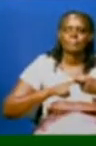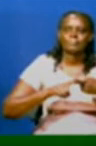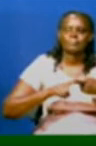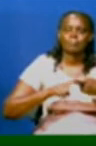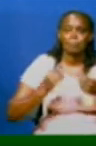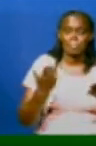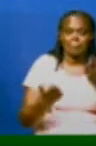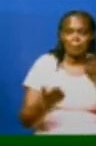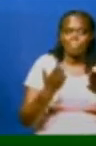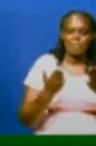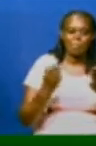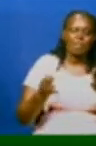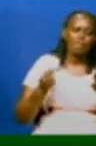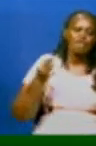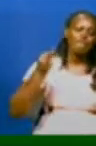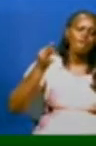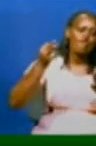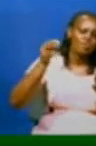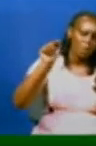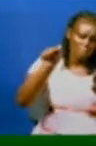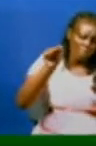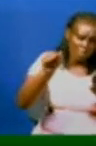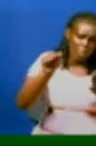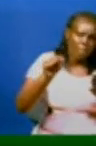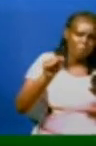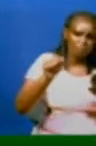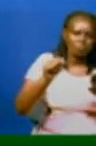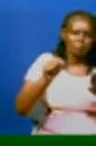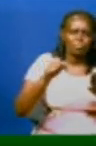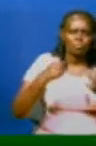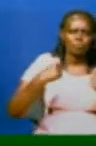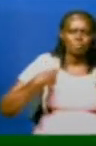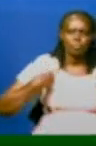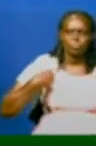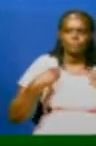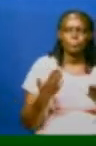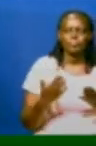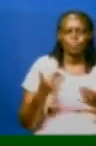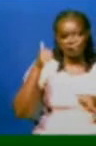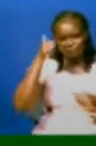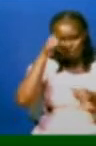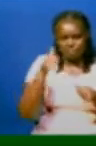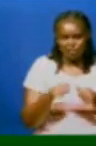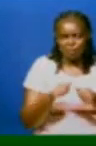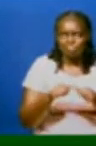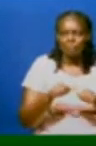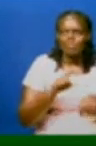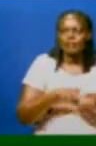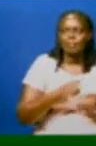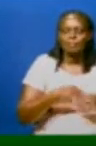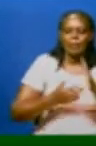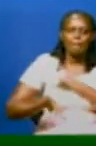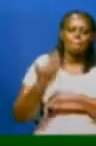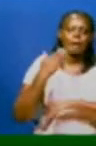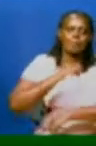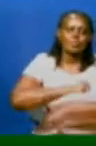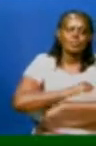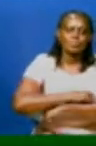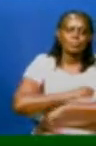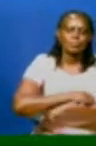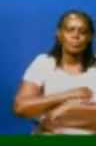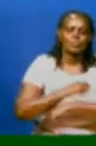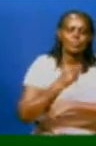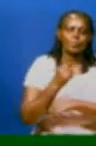maybe in the near future, we may also look at the design. I do remember when we were back in school, you could see a